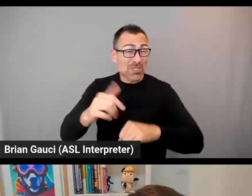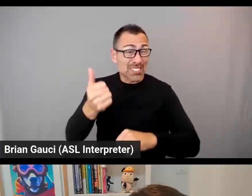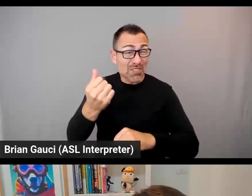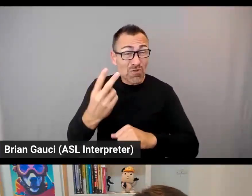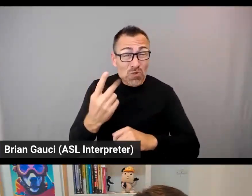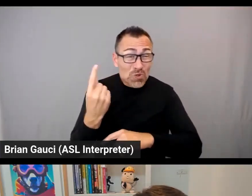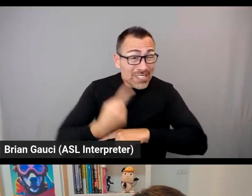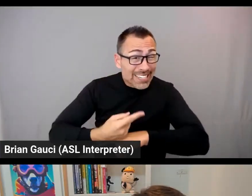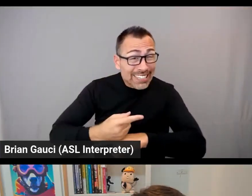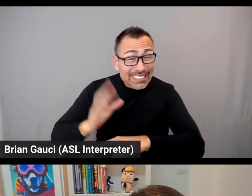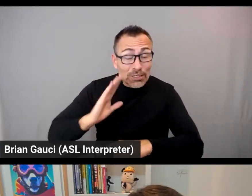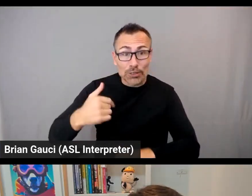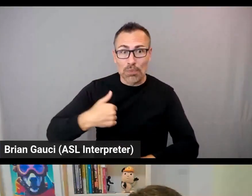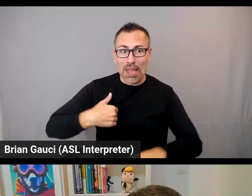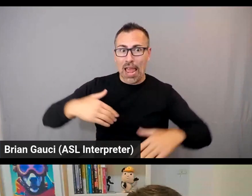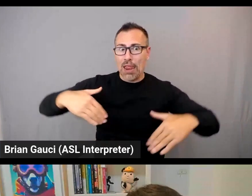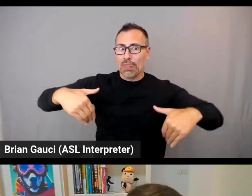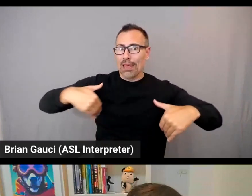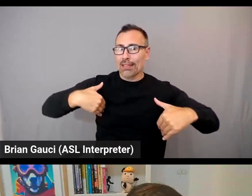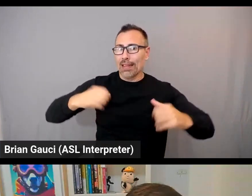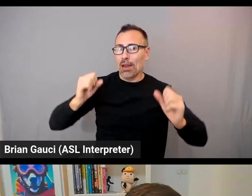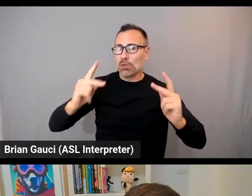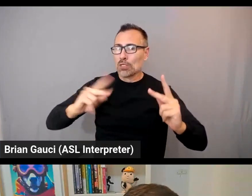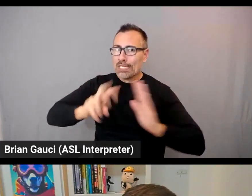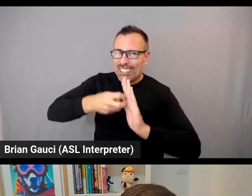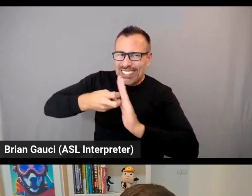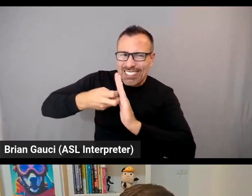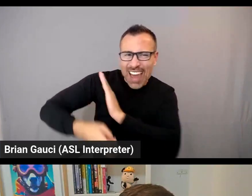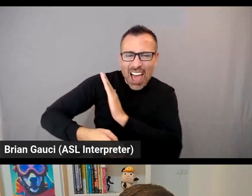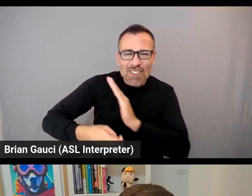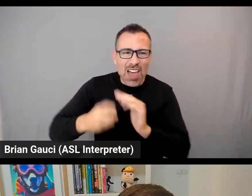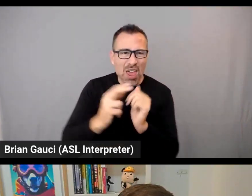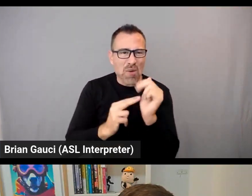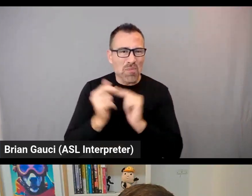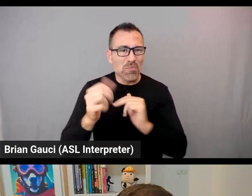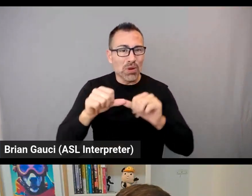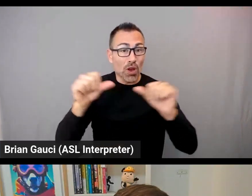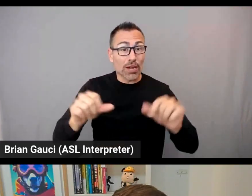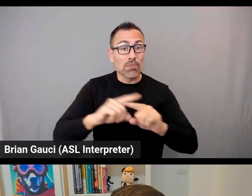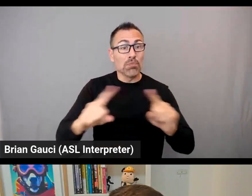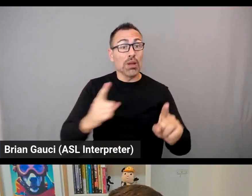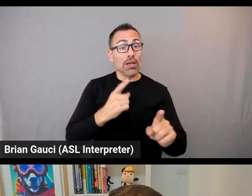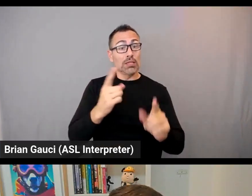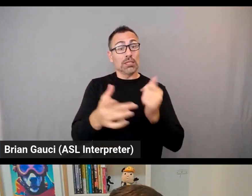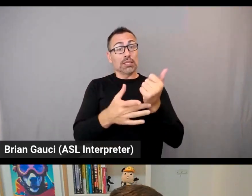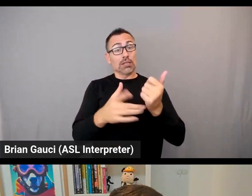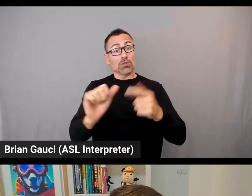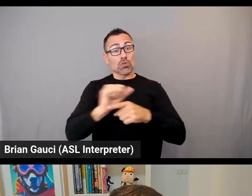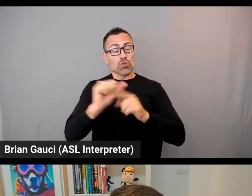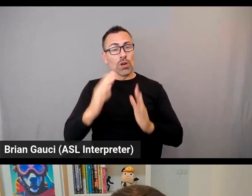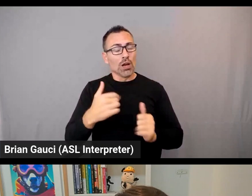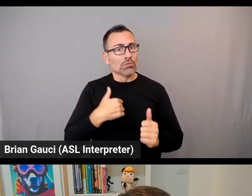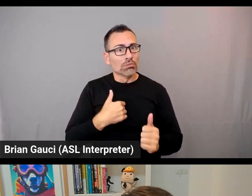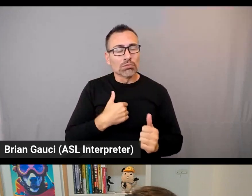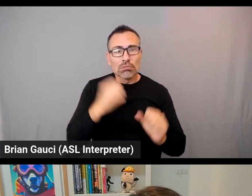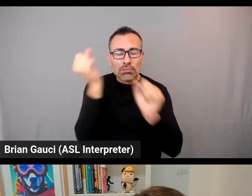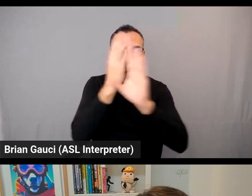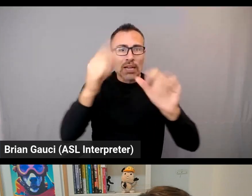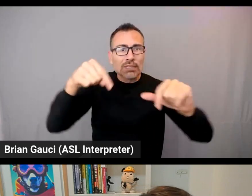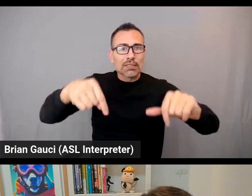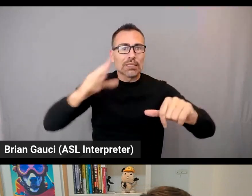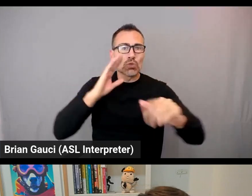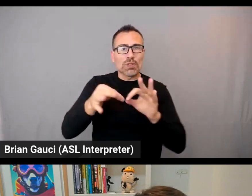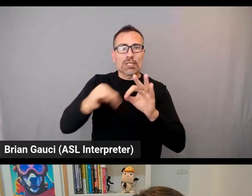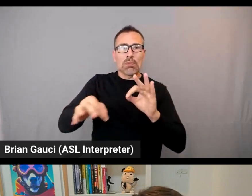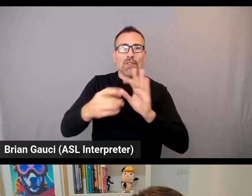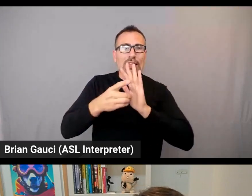to really dive in and build like complex architecture. But as a technical trainer, I can only imagine how this is going to simplify the demos that I